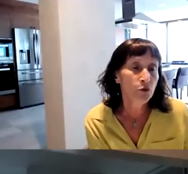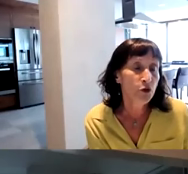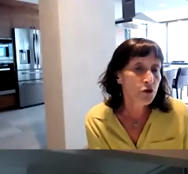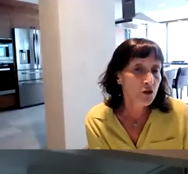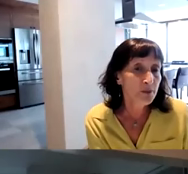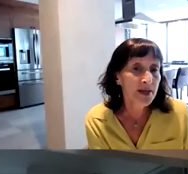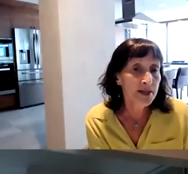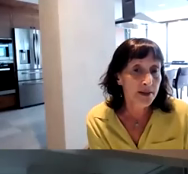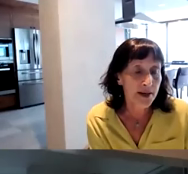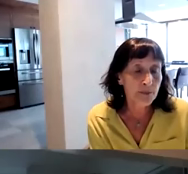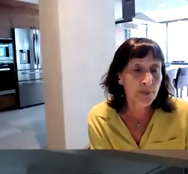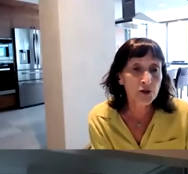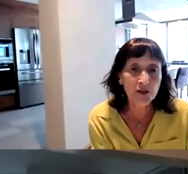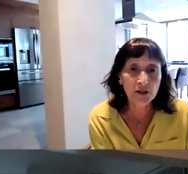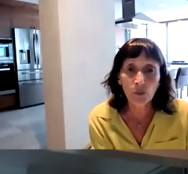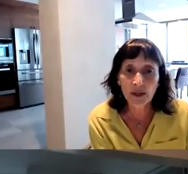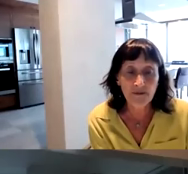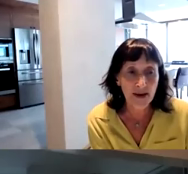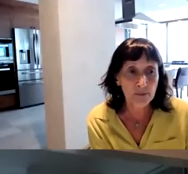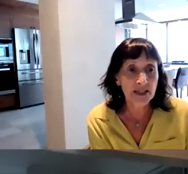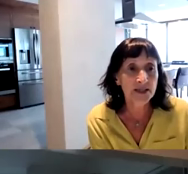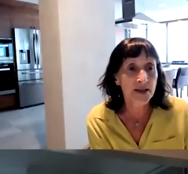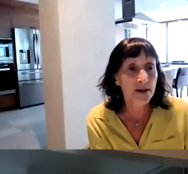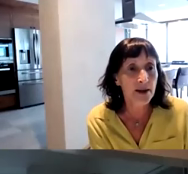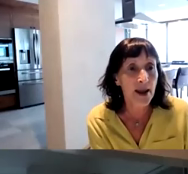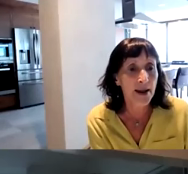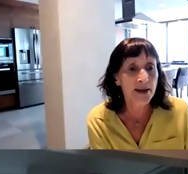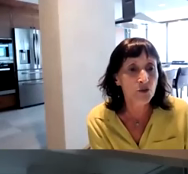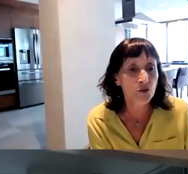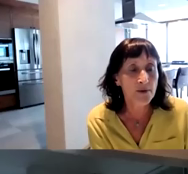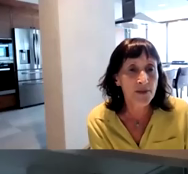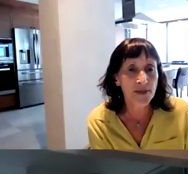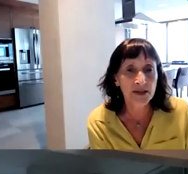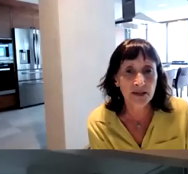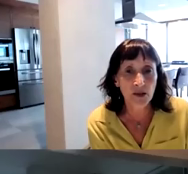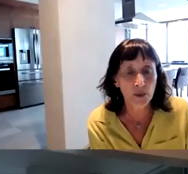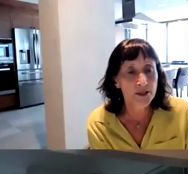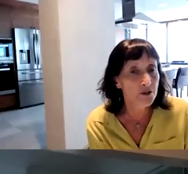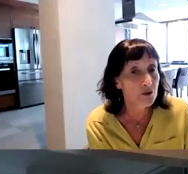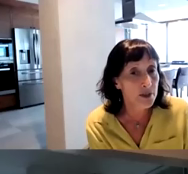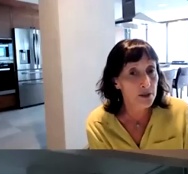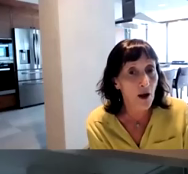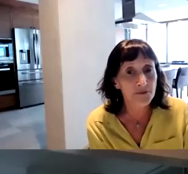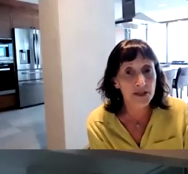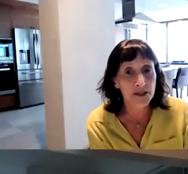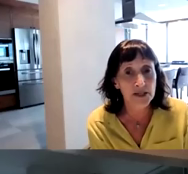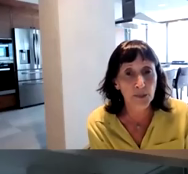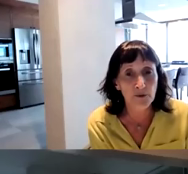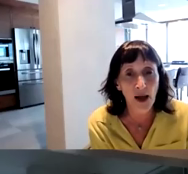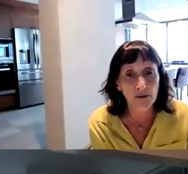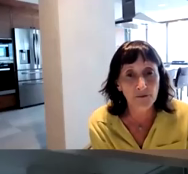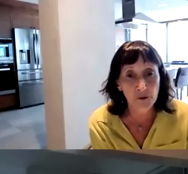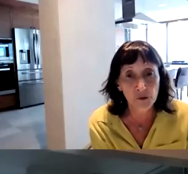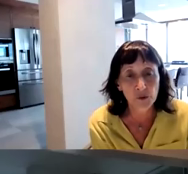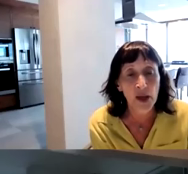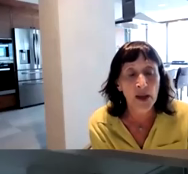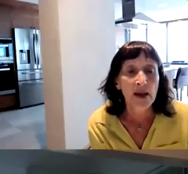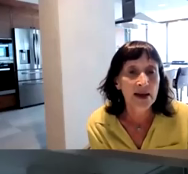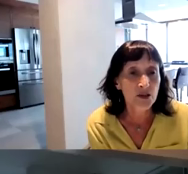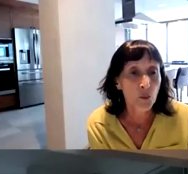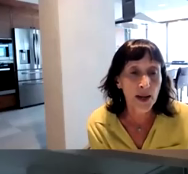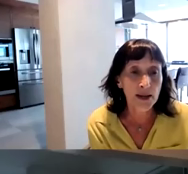We usually meet in person with families, and one of the things that we do is often is provide